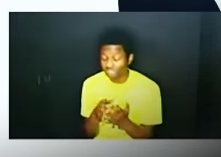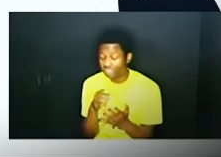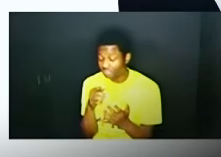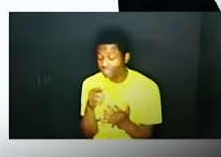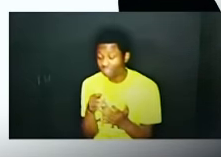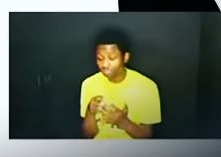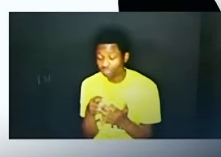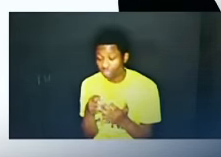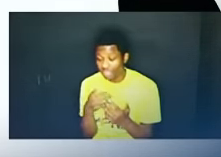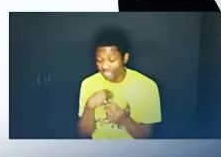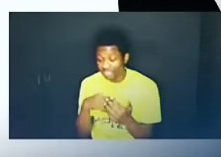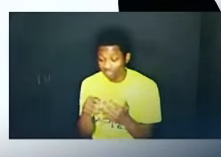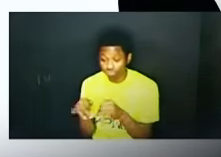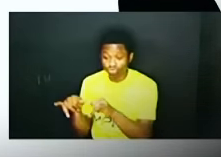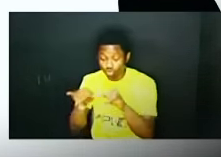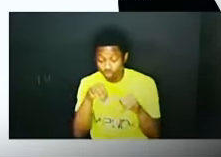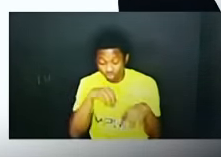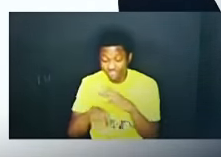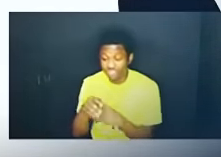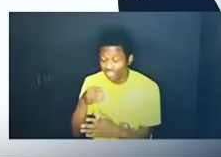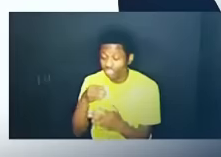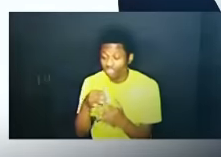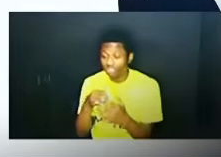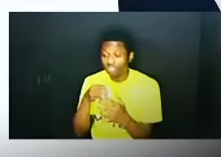to Jesus.